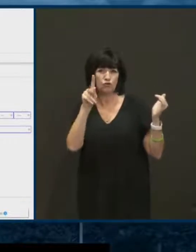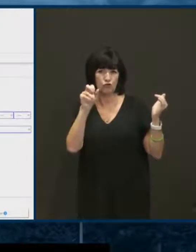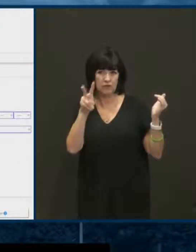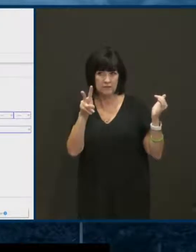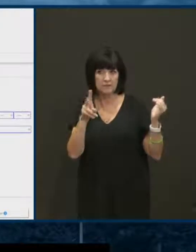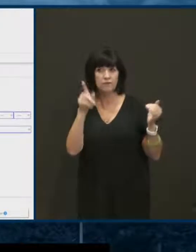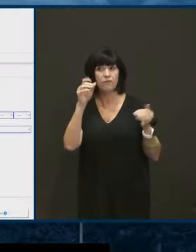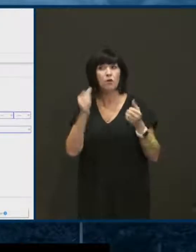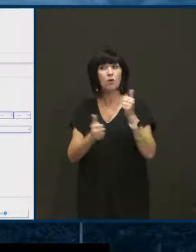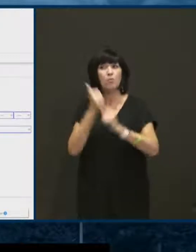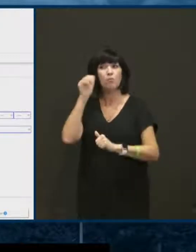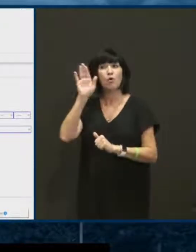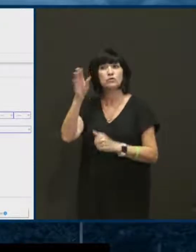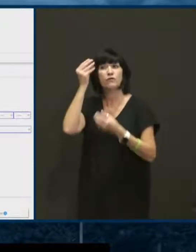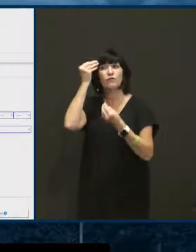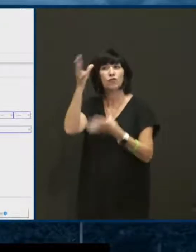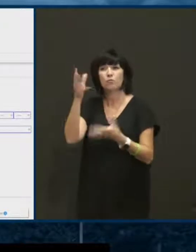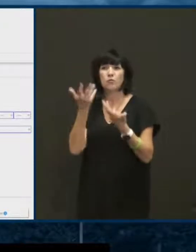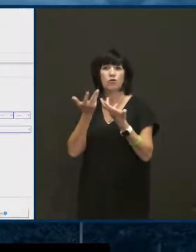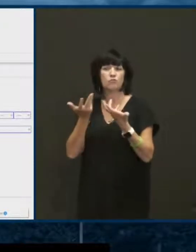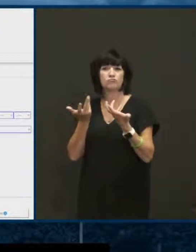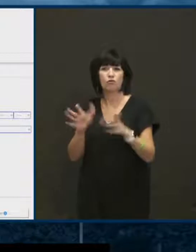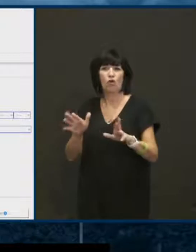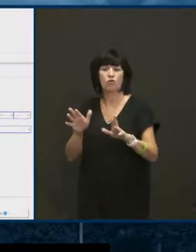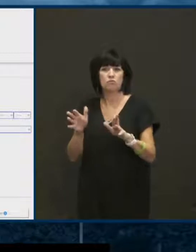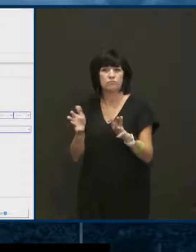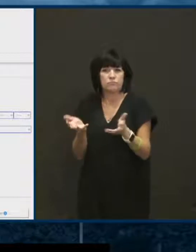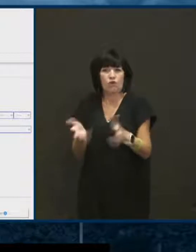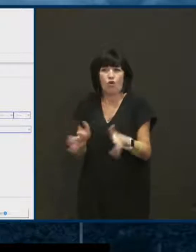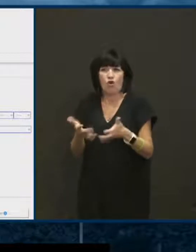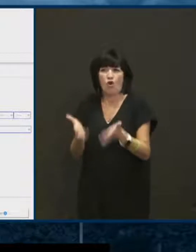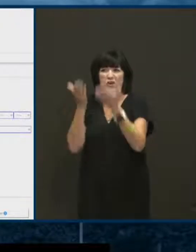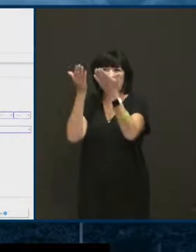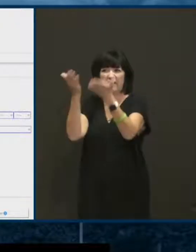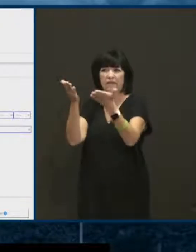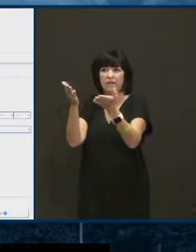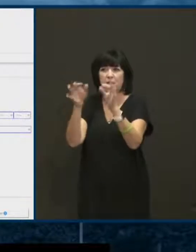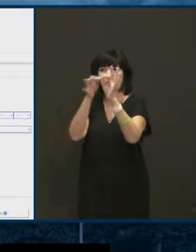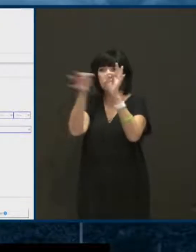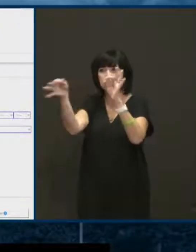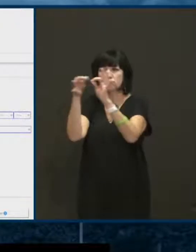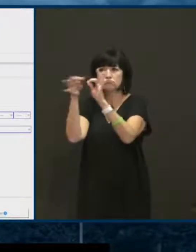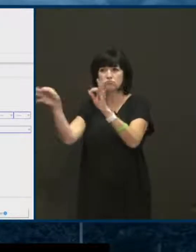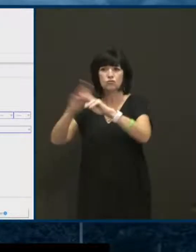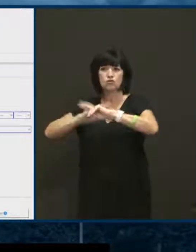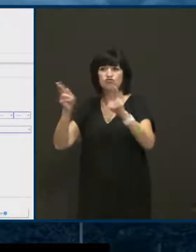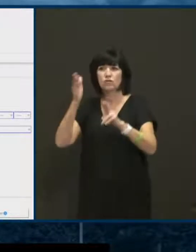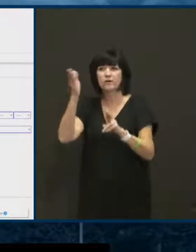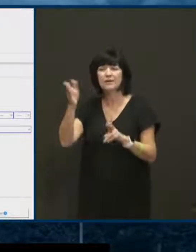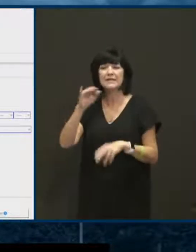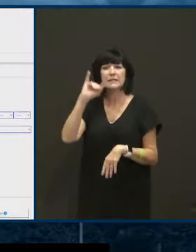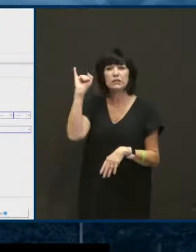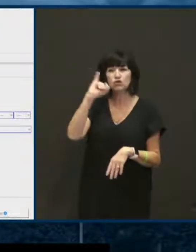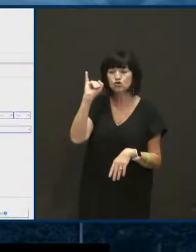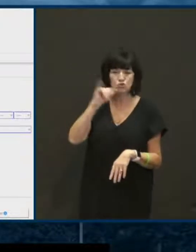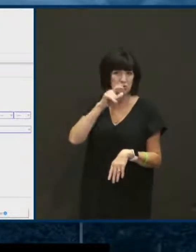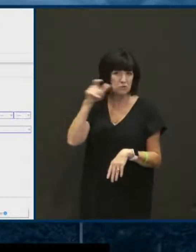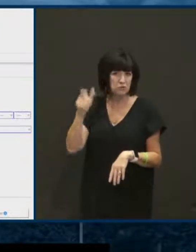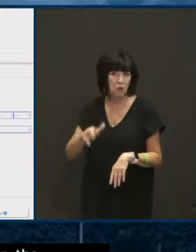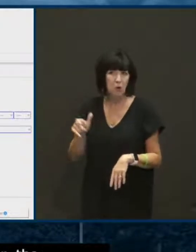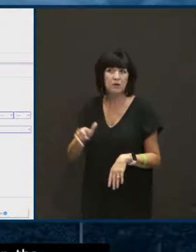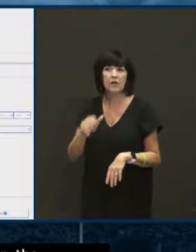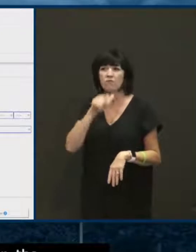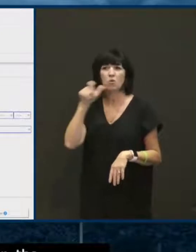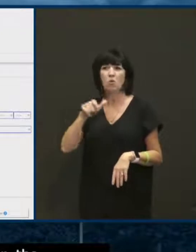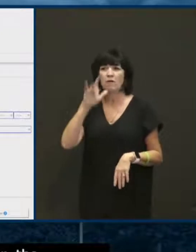pre-filled, so the account number, the name, the insurance information is not needed, so you don't have to click on that tab.